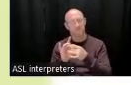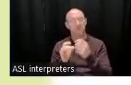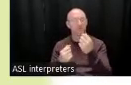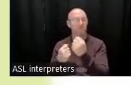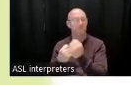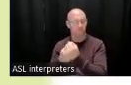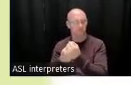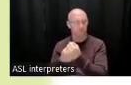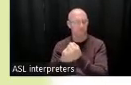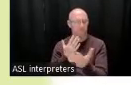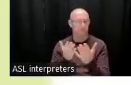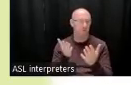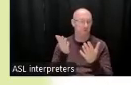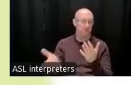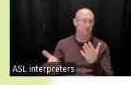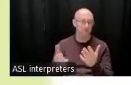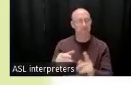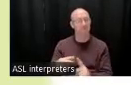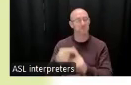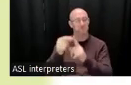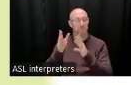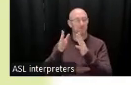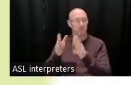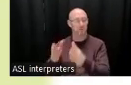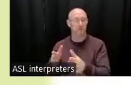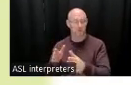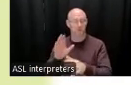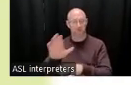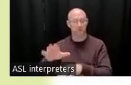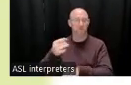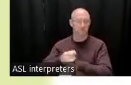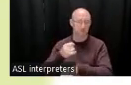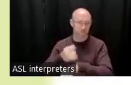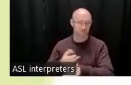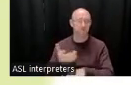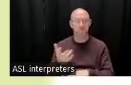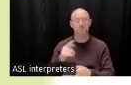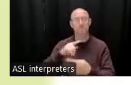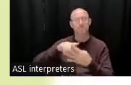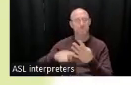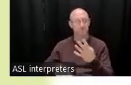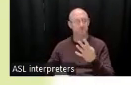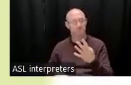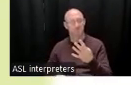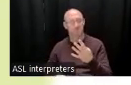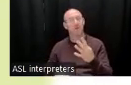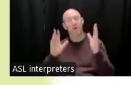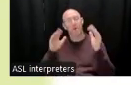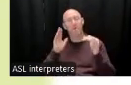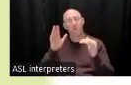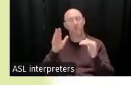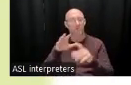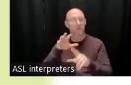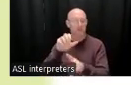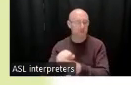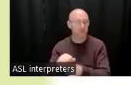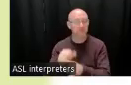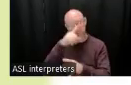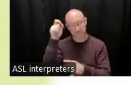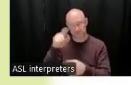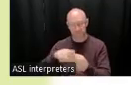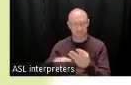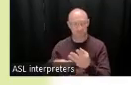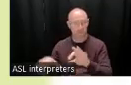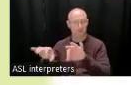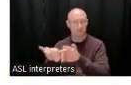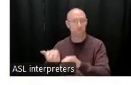support that may exist in a unique way at your institution. So those are the things that we hopefully want to capture, because those are important